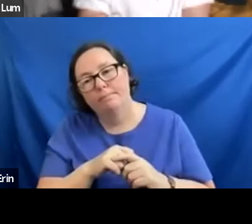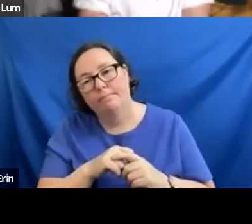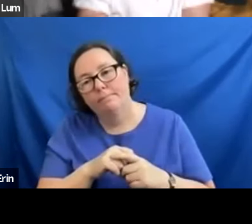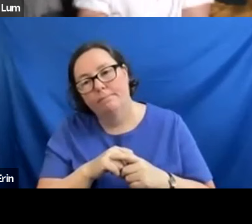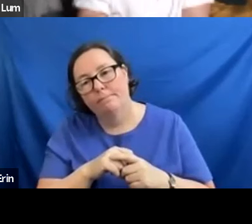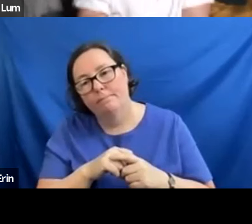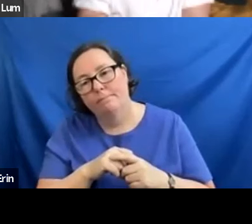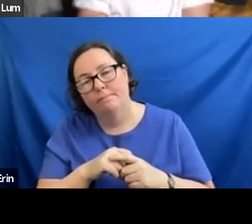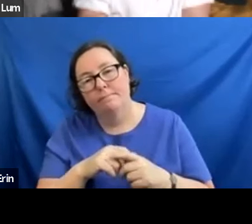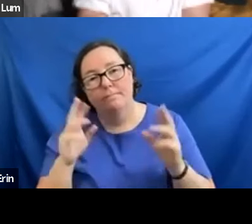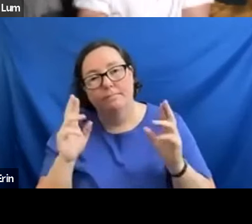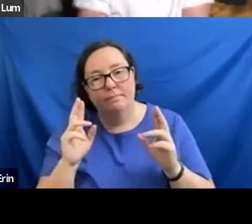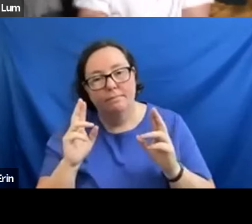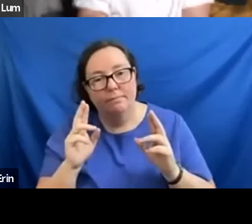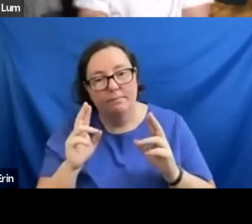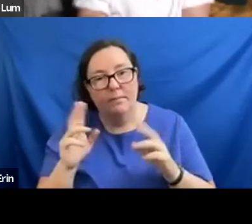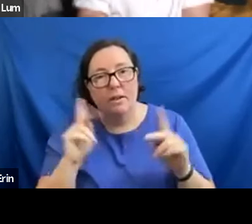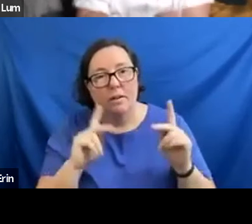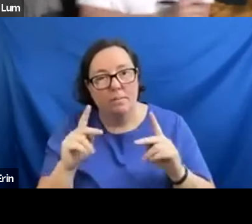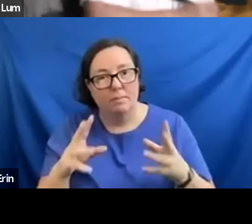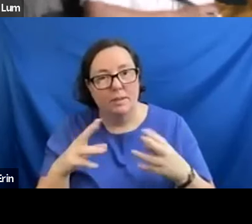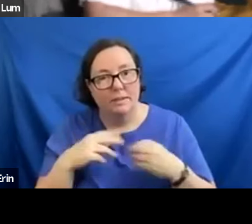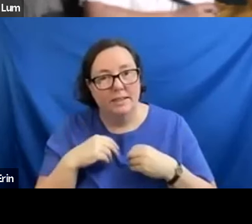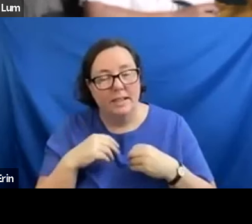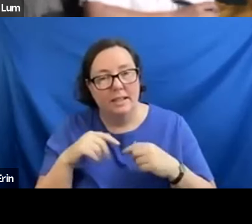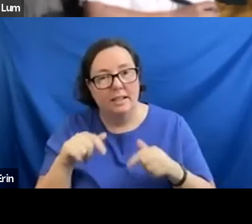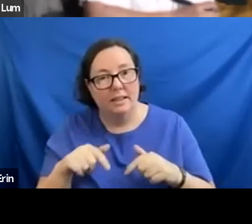I hope that we don't take our